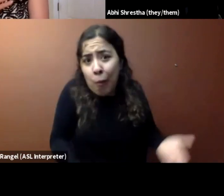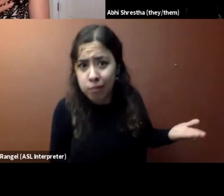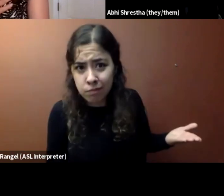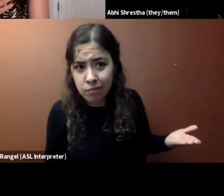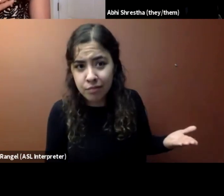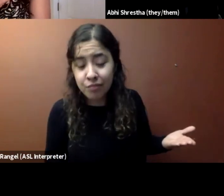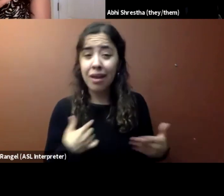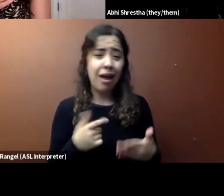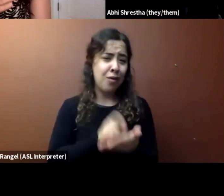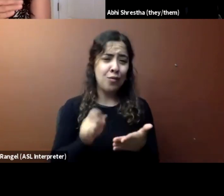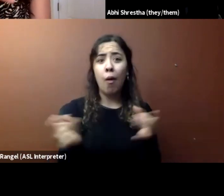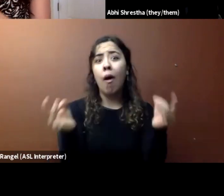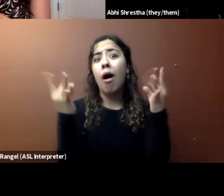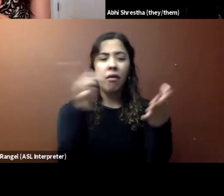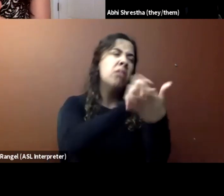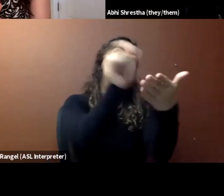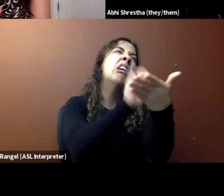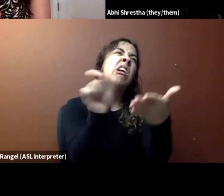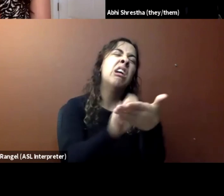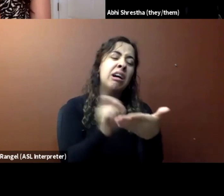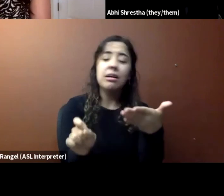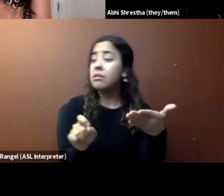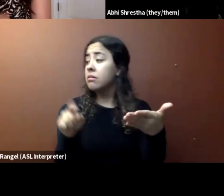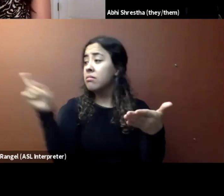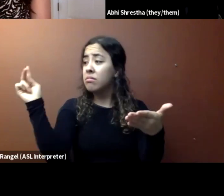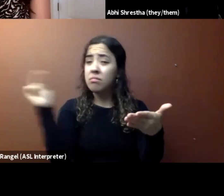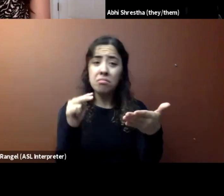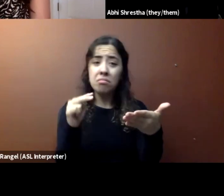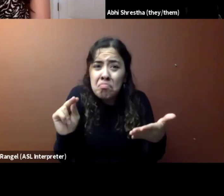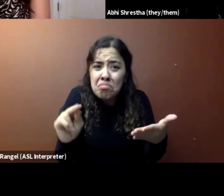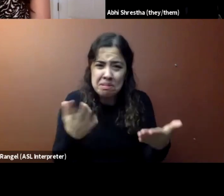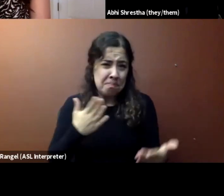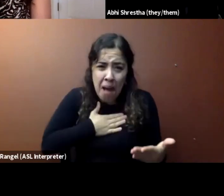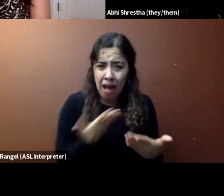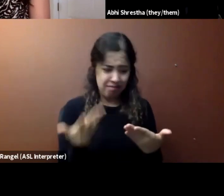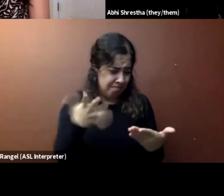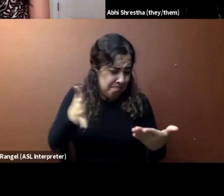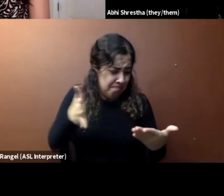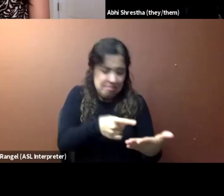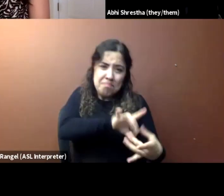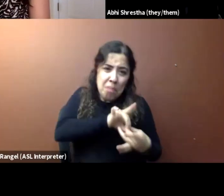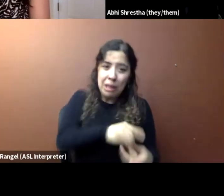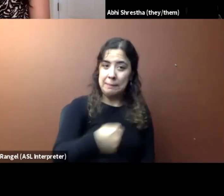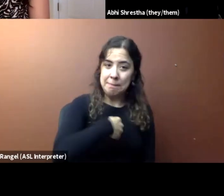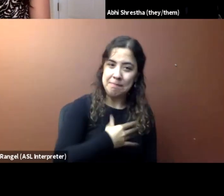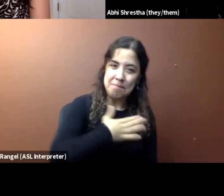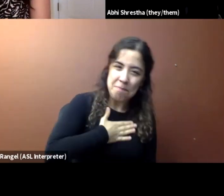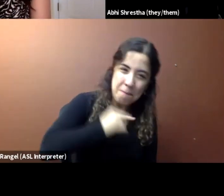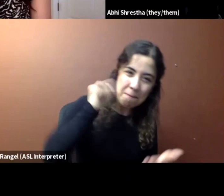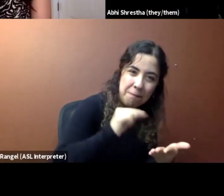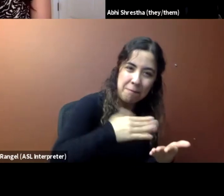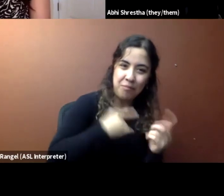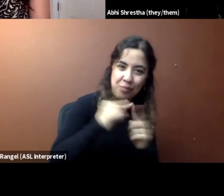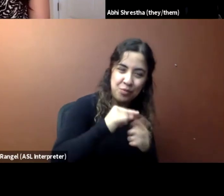it's mine. And that's something that belongs to you, and it's okay if it's not good,